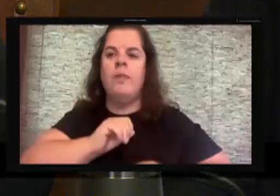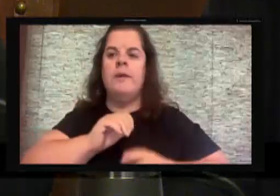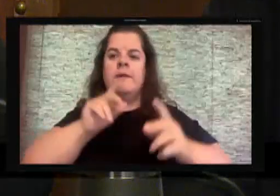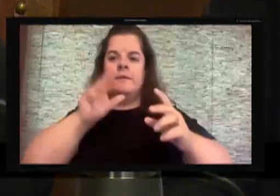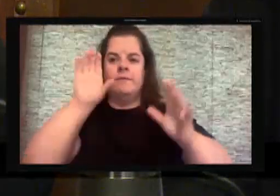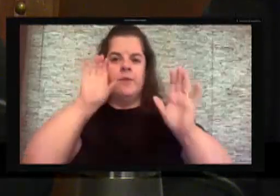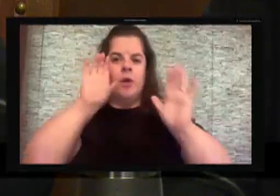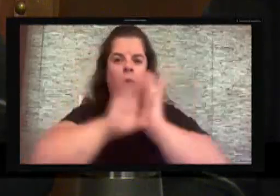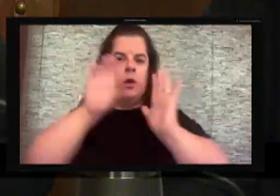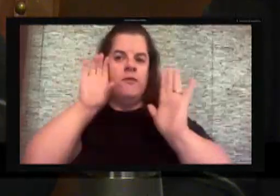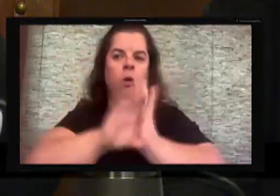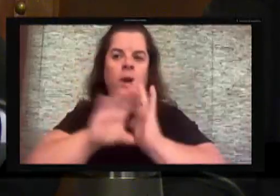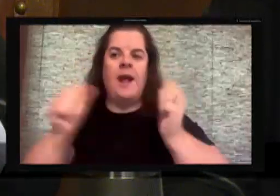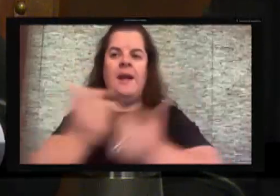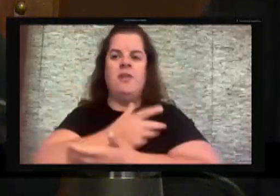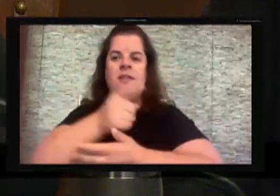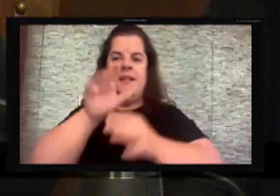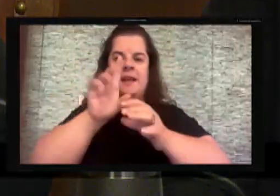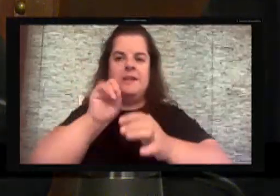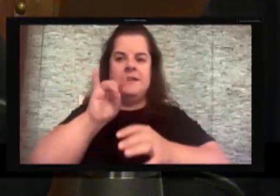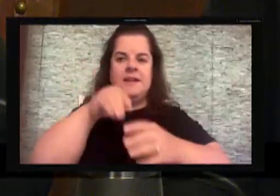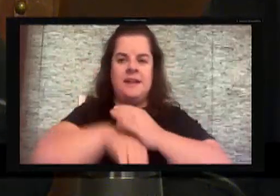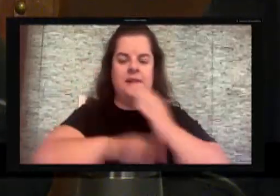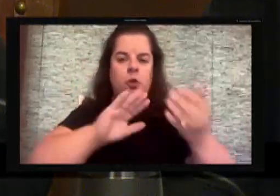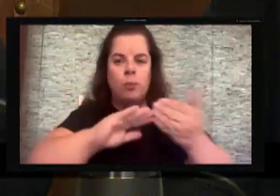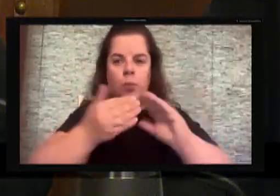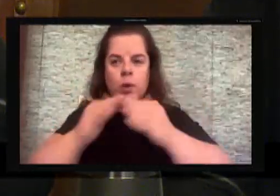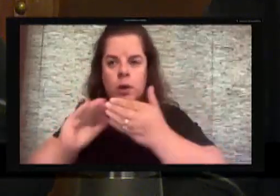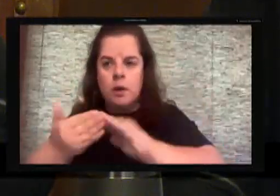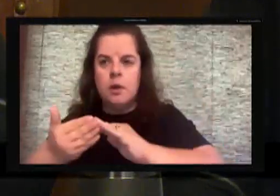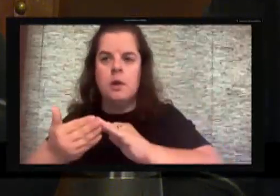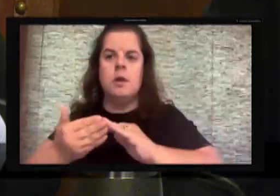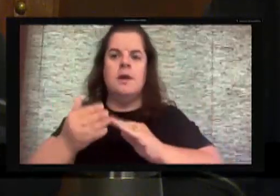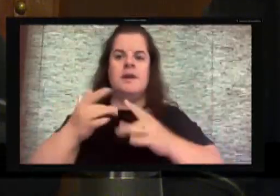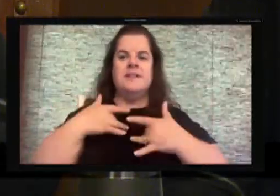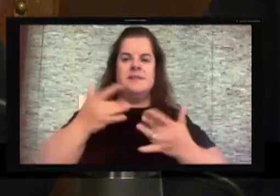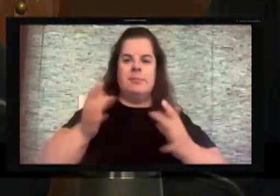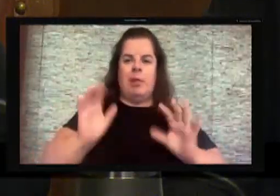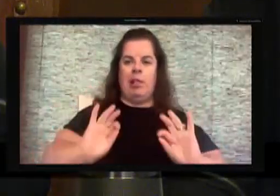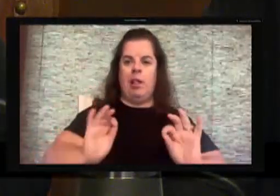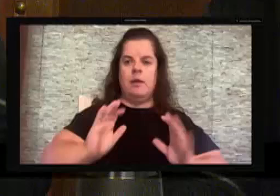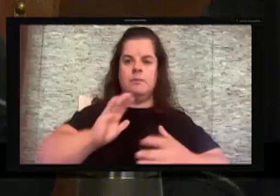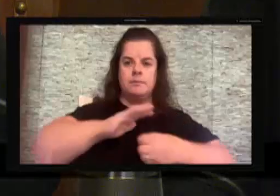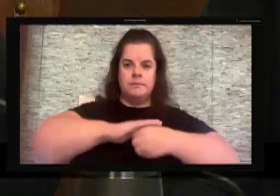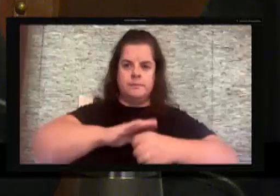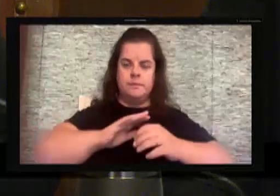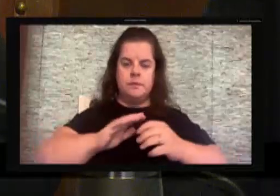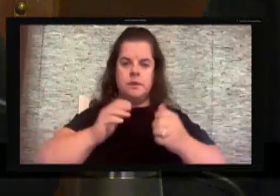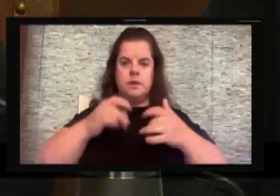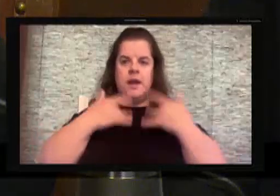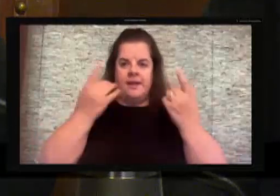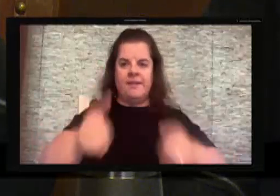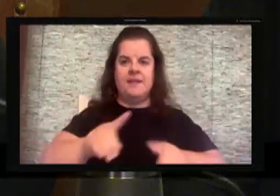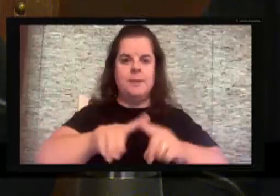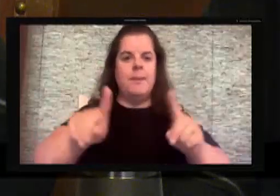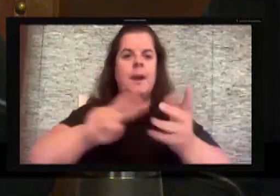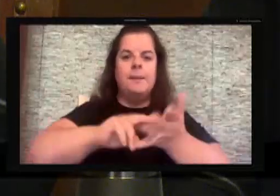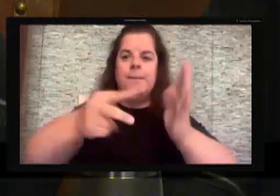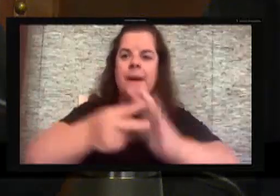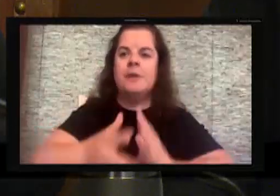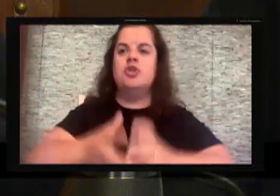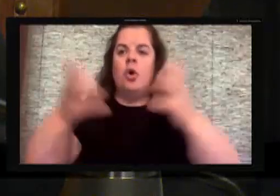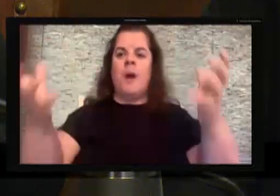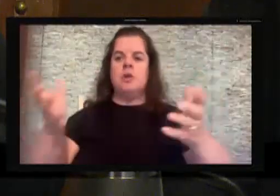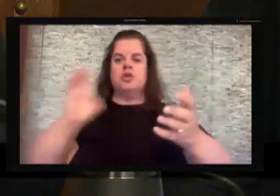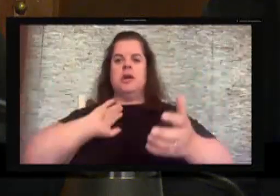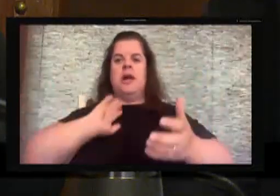they did in the community, and it seemed like it was so minor, you know, some of the events and things that they had, but it meant so much to our community. And